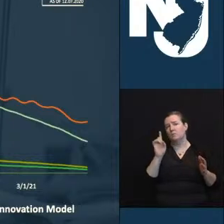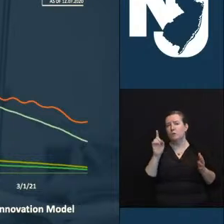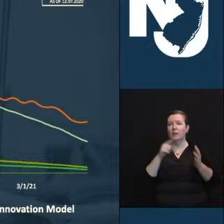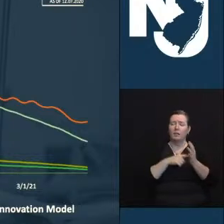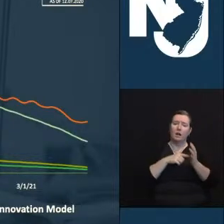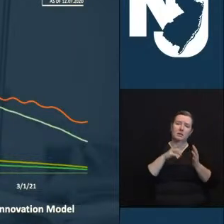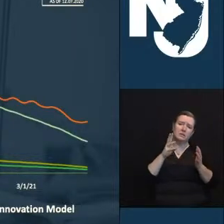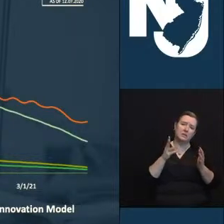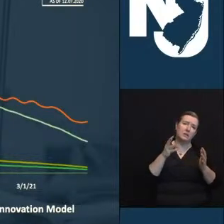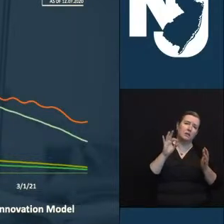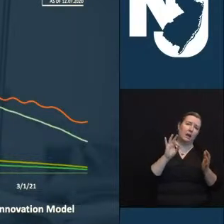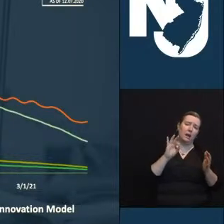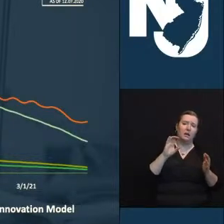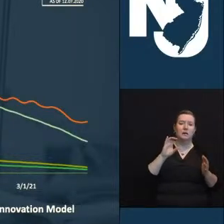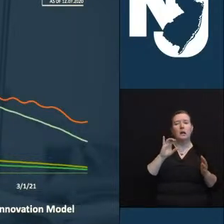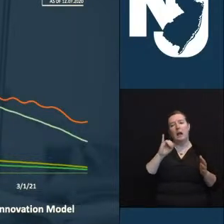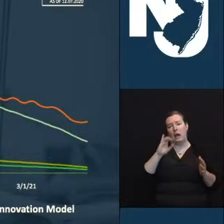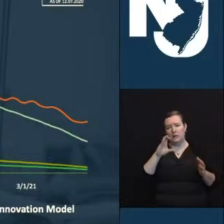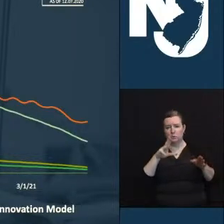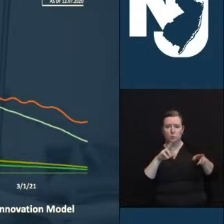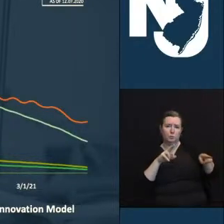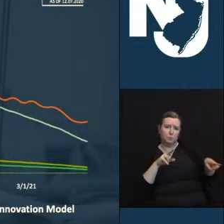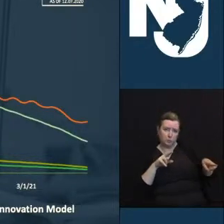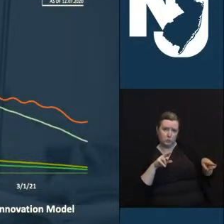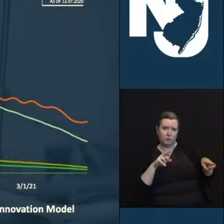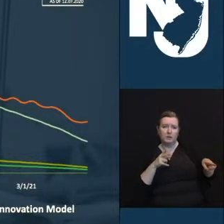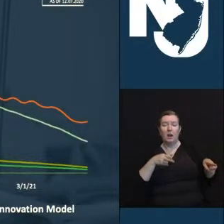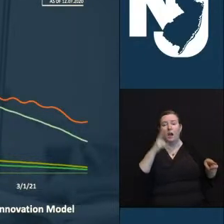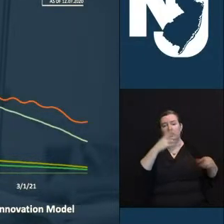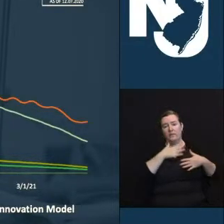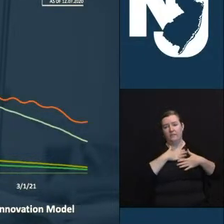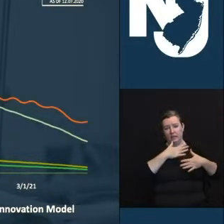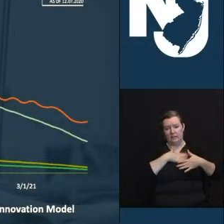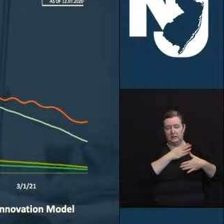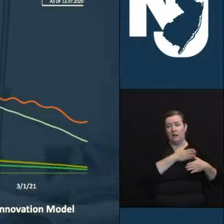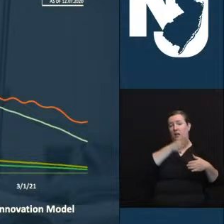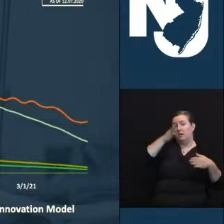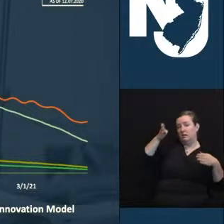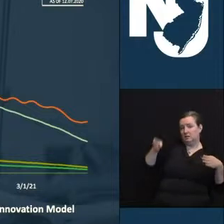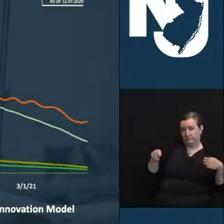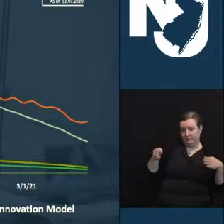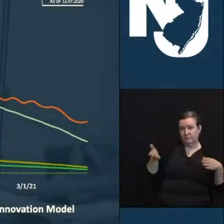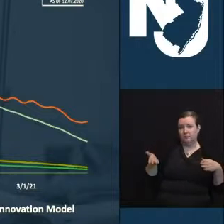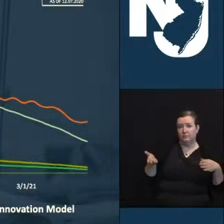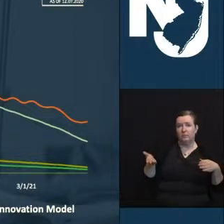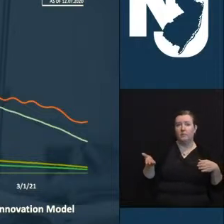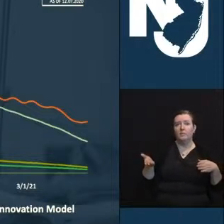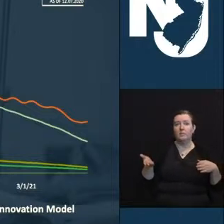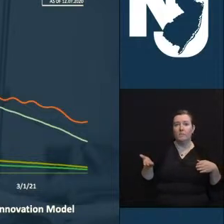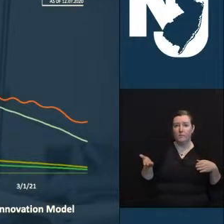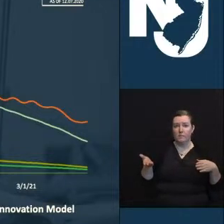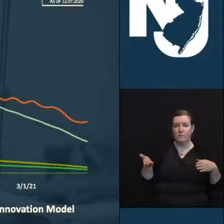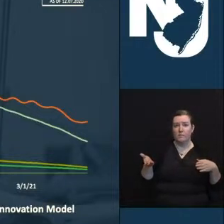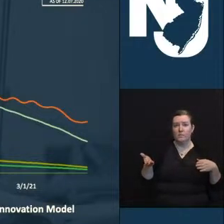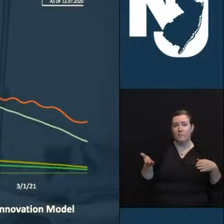1,088 ventilators in use, while the Office of Innovation's model estimates sobering peaks, respectively, of